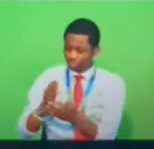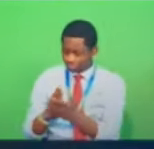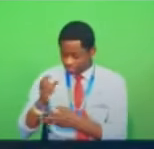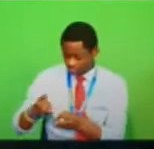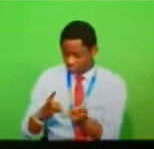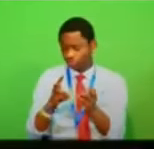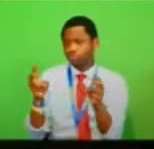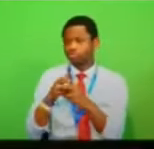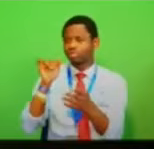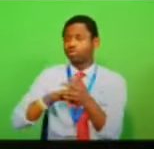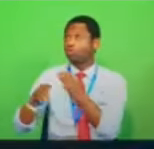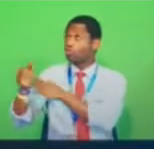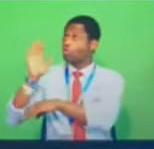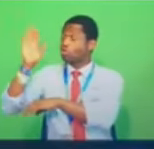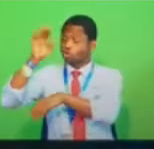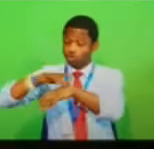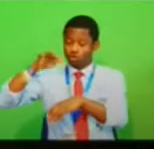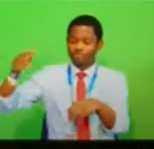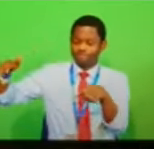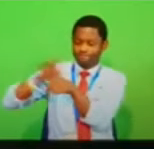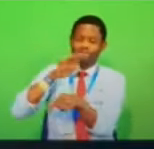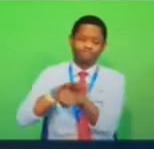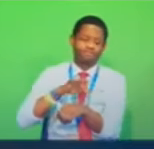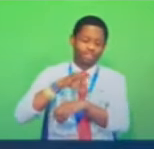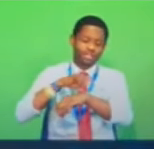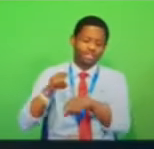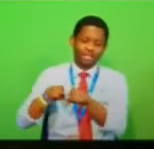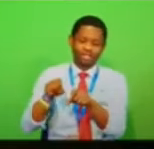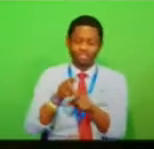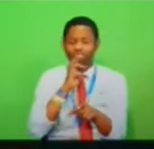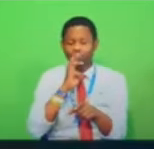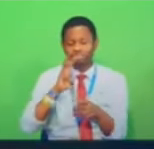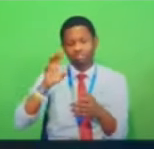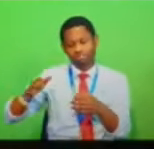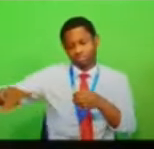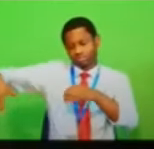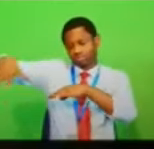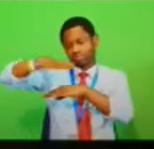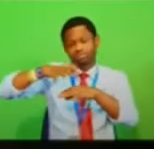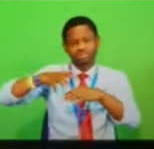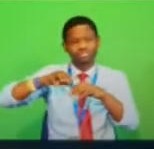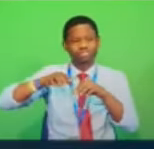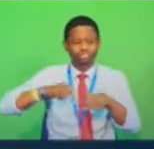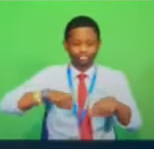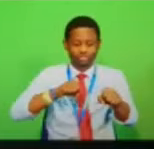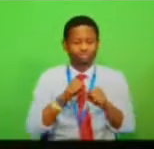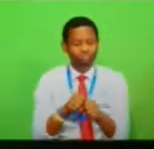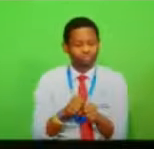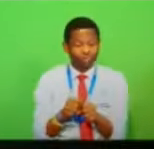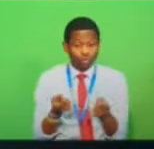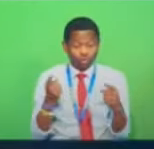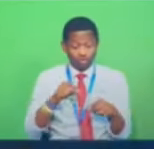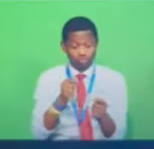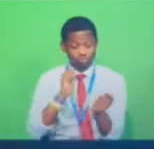would indeed fill the earth as the waters cover the sea. Transforming my world calls for